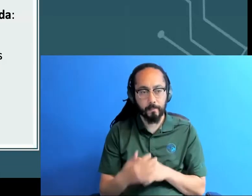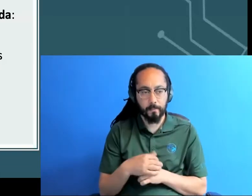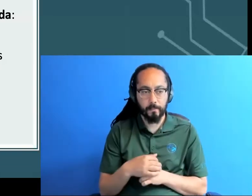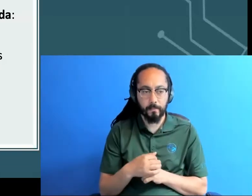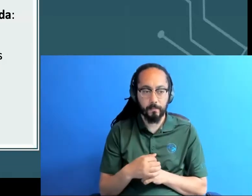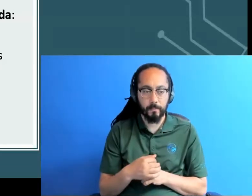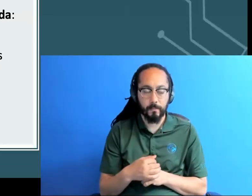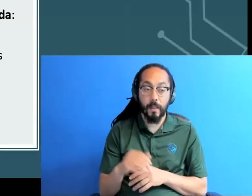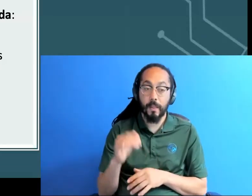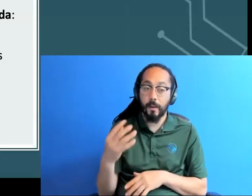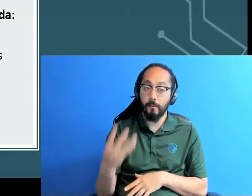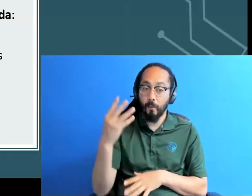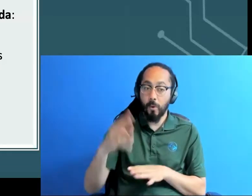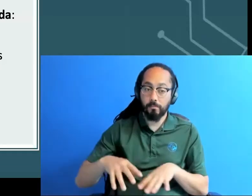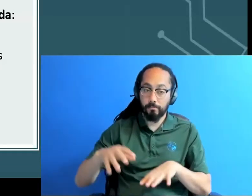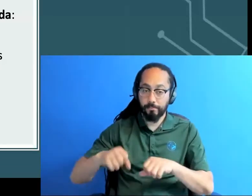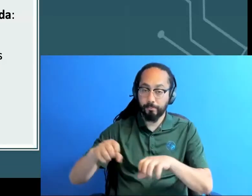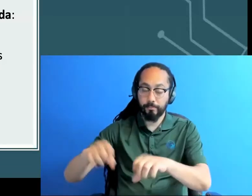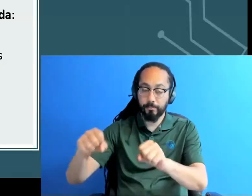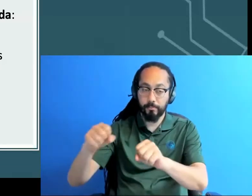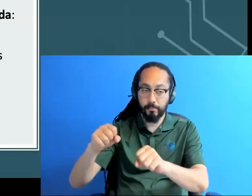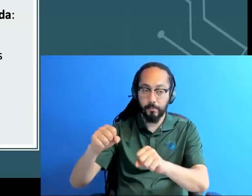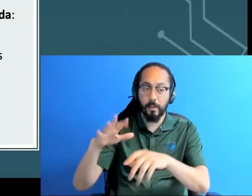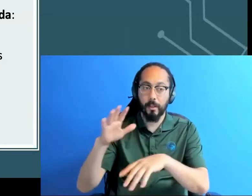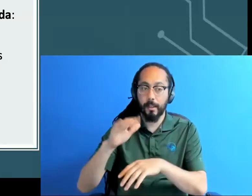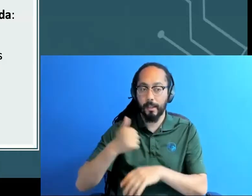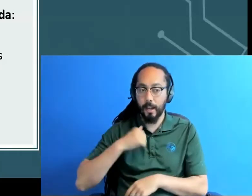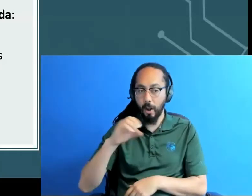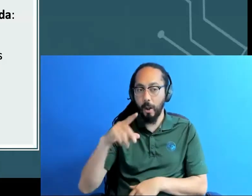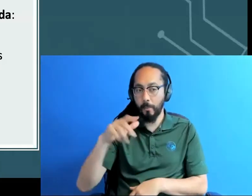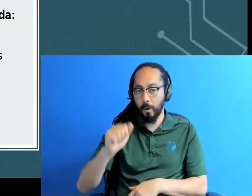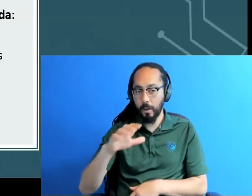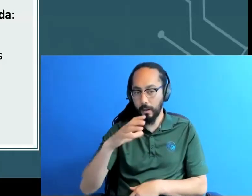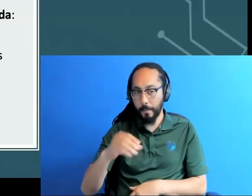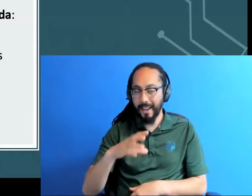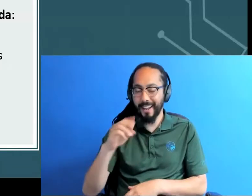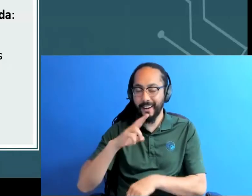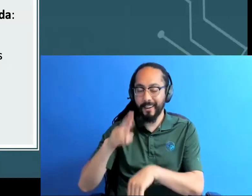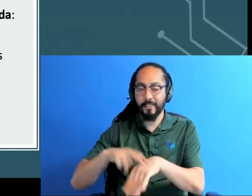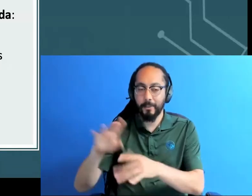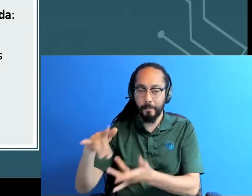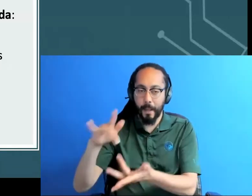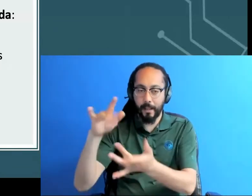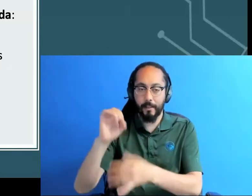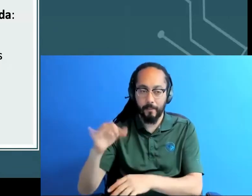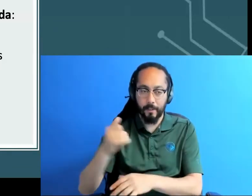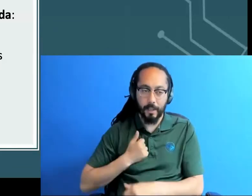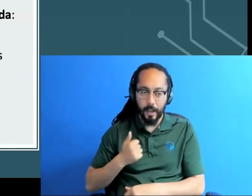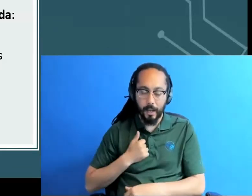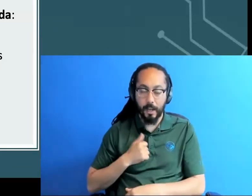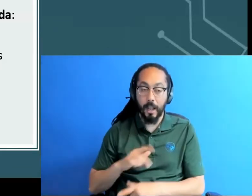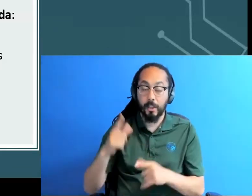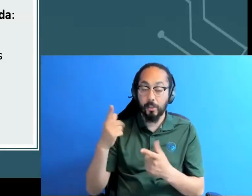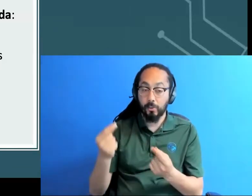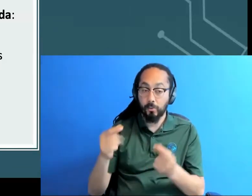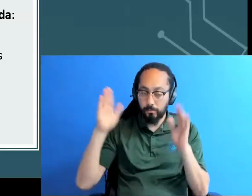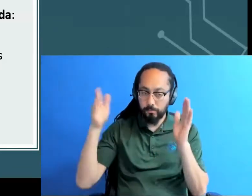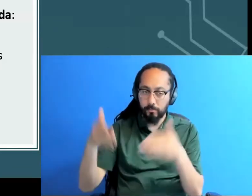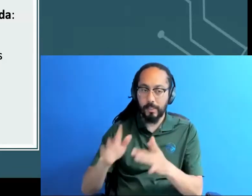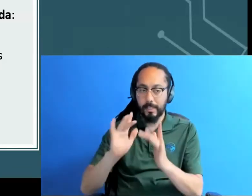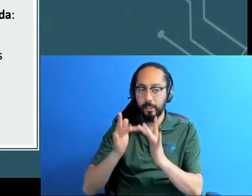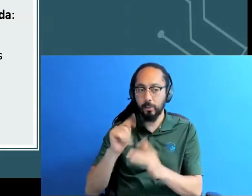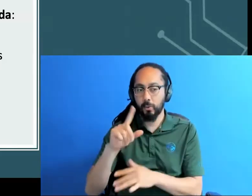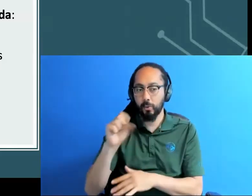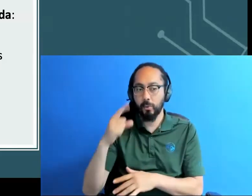Canadian Opera Company and the National Ballet of Canada that were focused on digital tools for large organizations. They